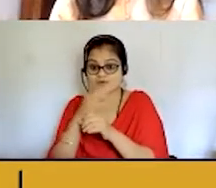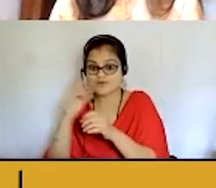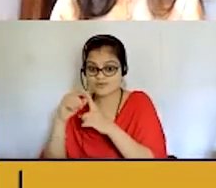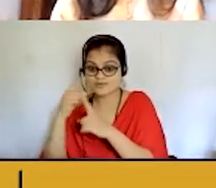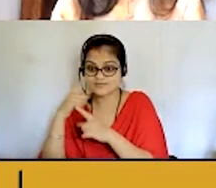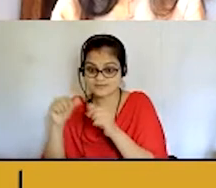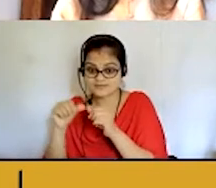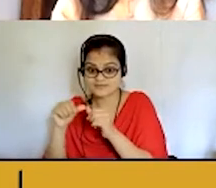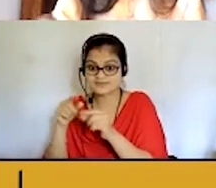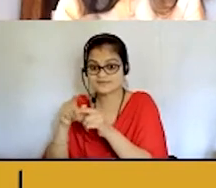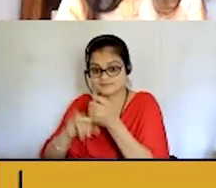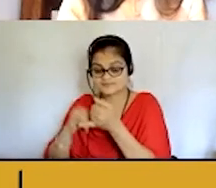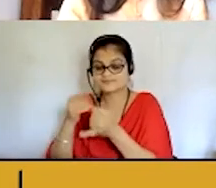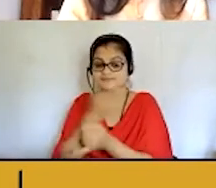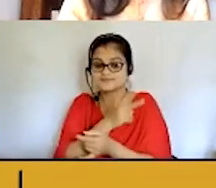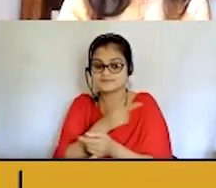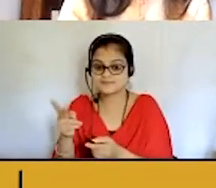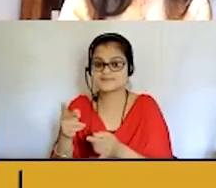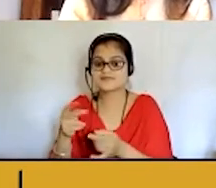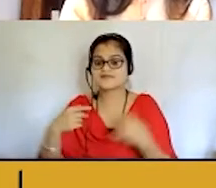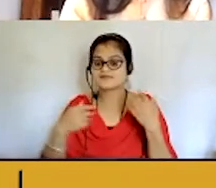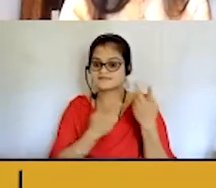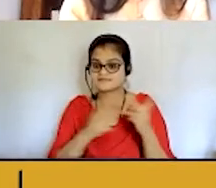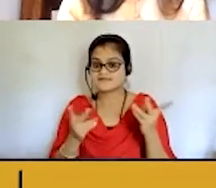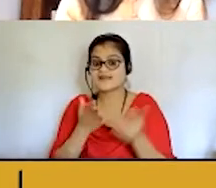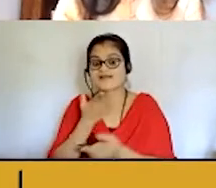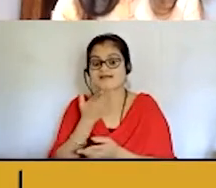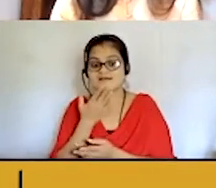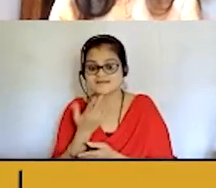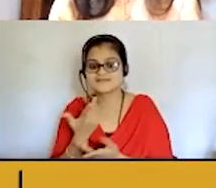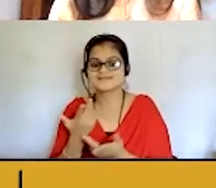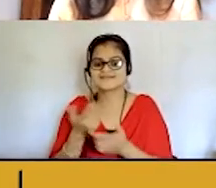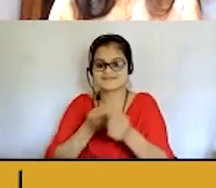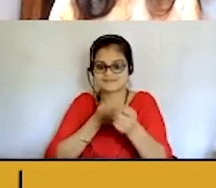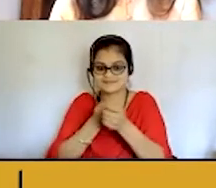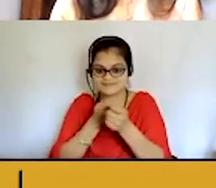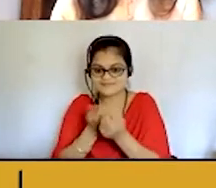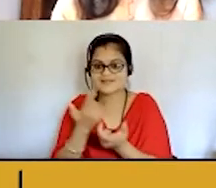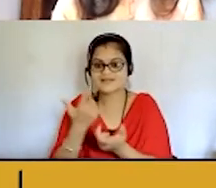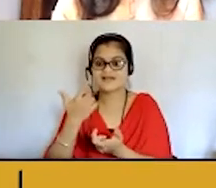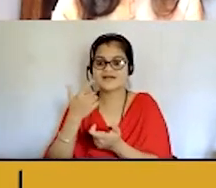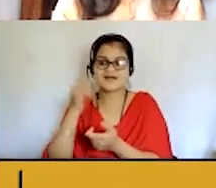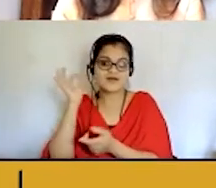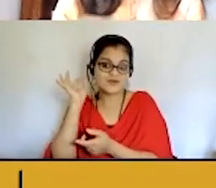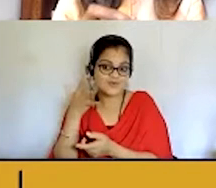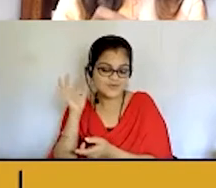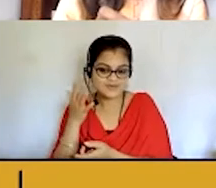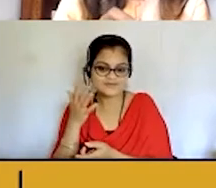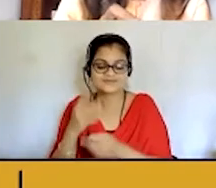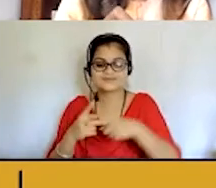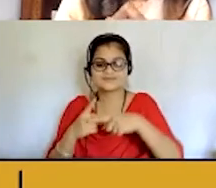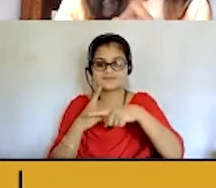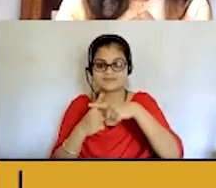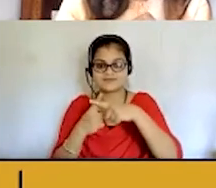backdrop. The colors on the ground, the golden pitchkaris or water guns, and the coy look